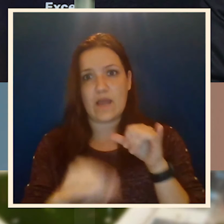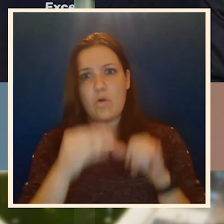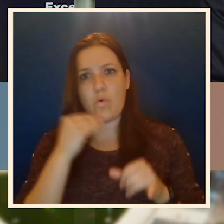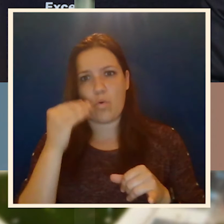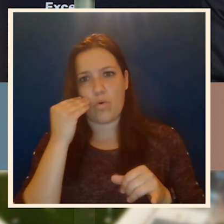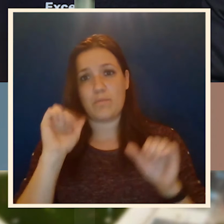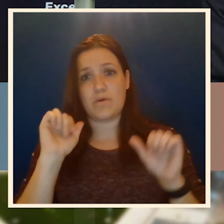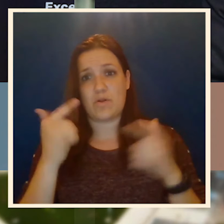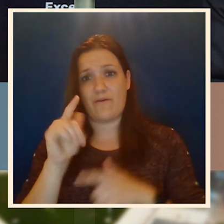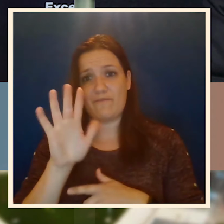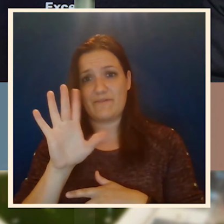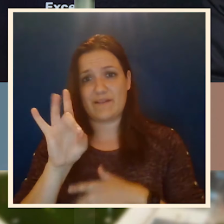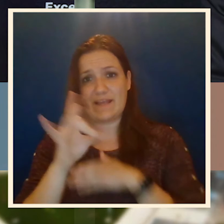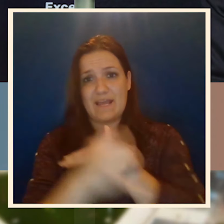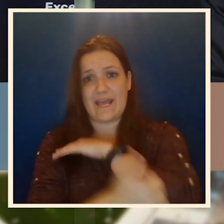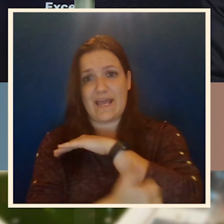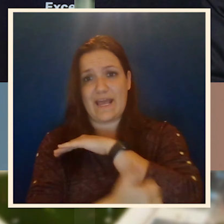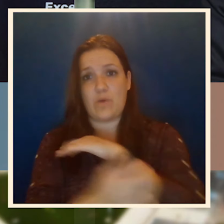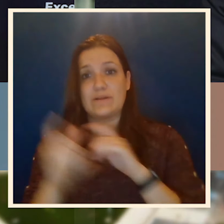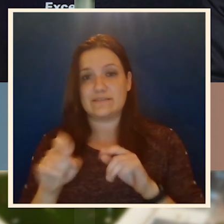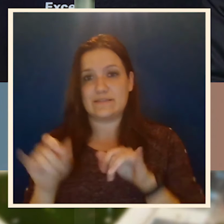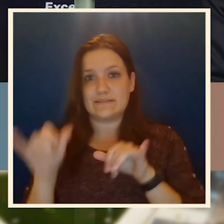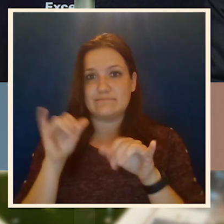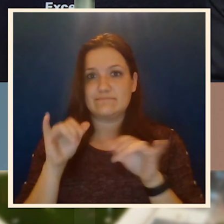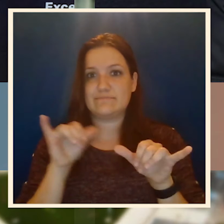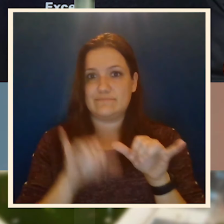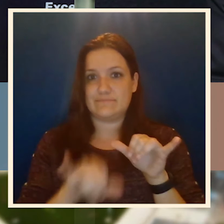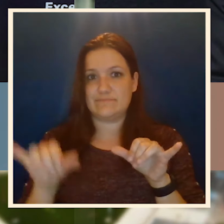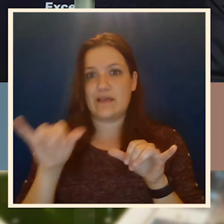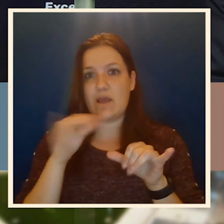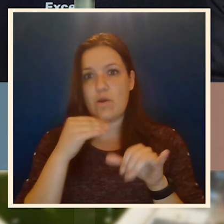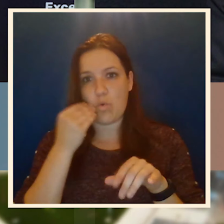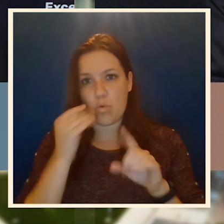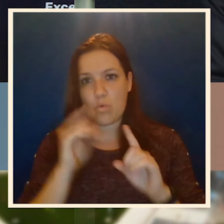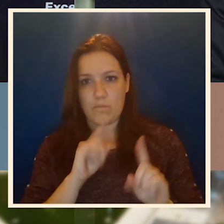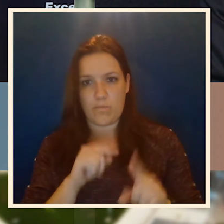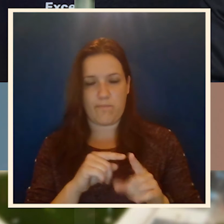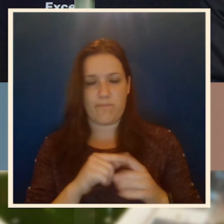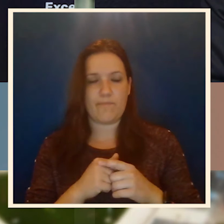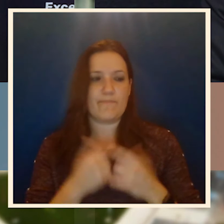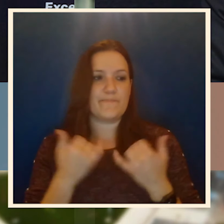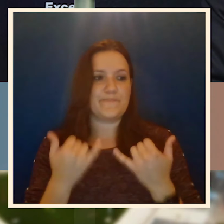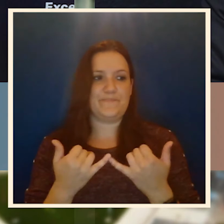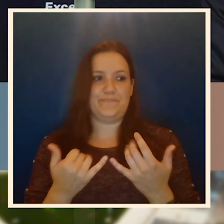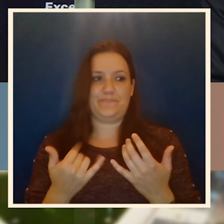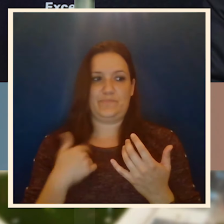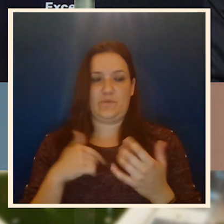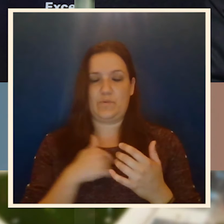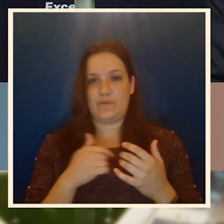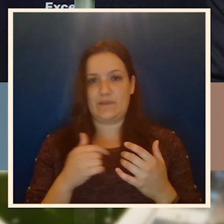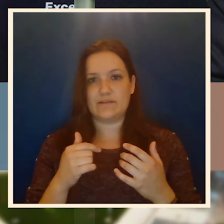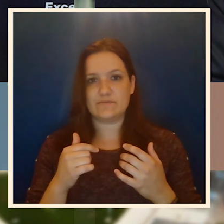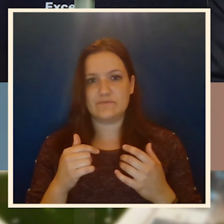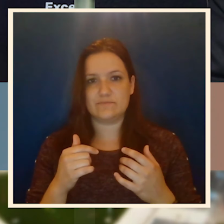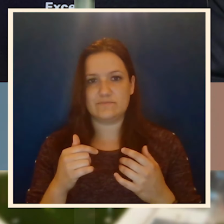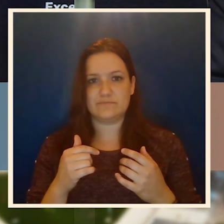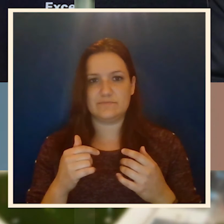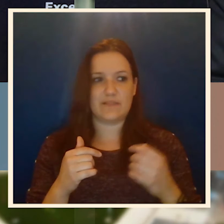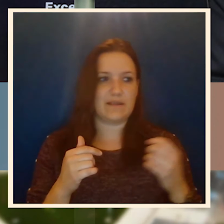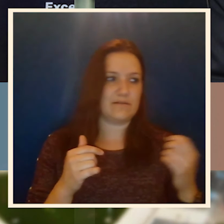ago when he issued the stay-at-home orders. And all 58 counties throughout California have